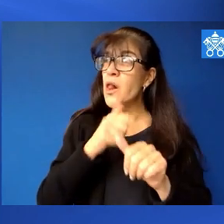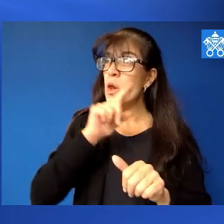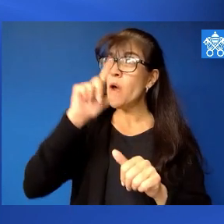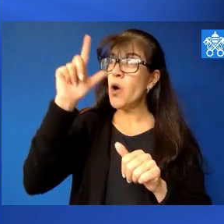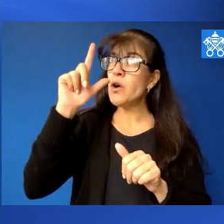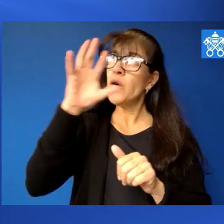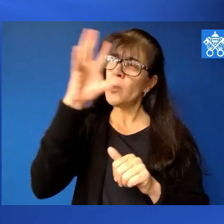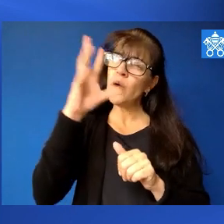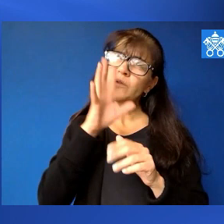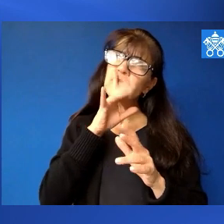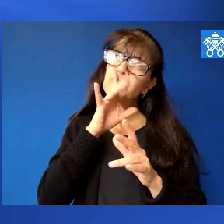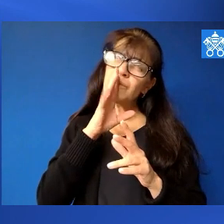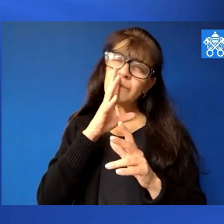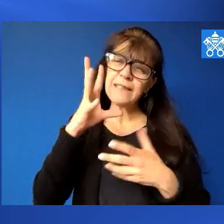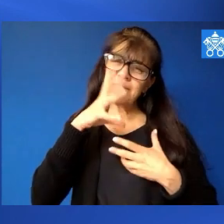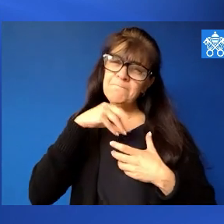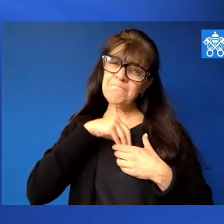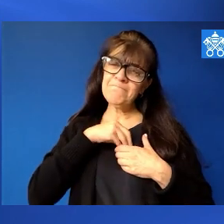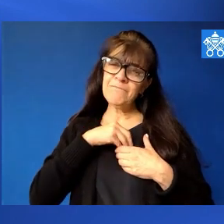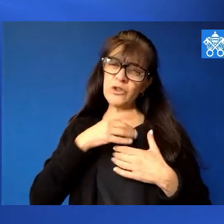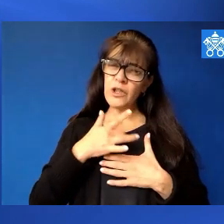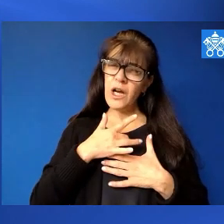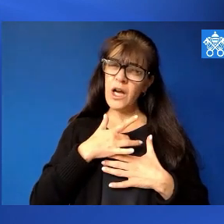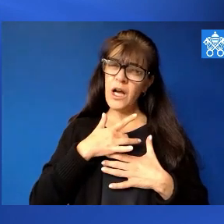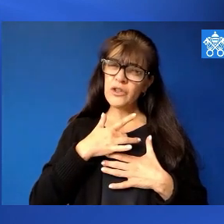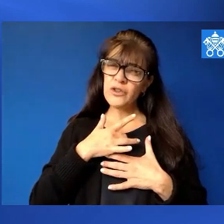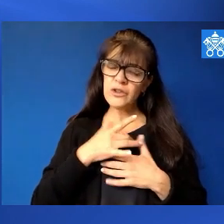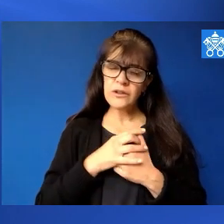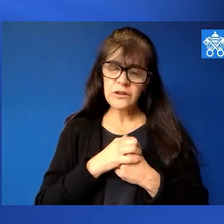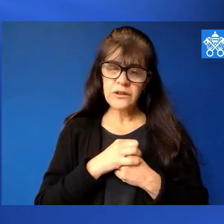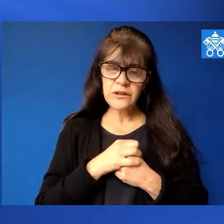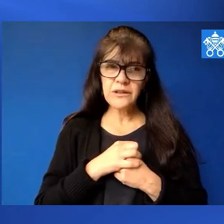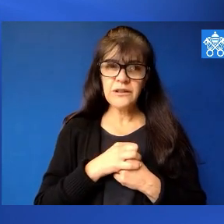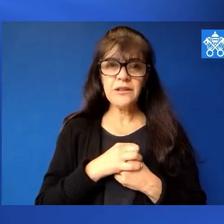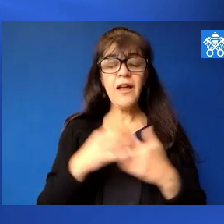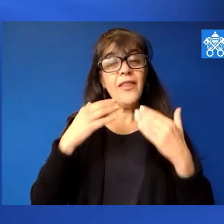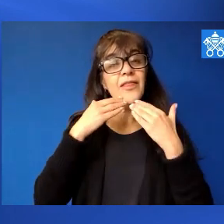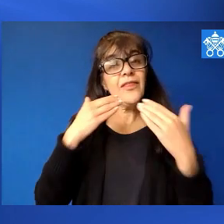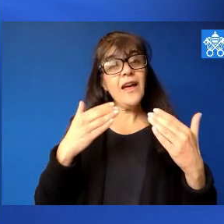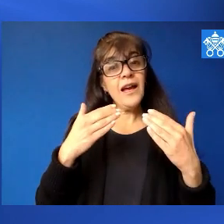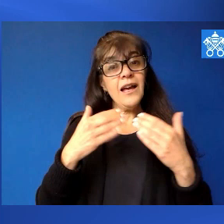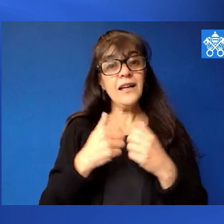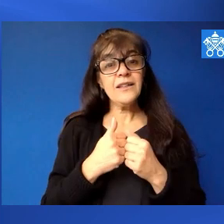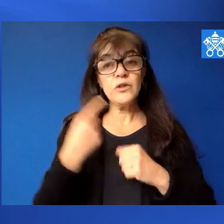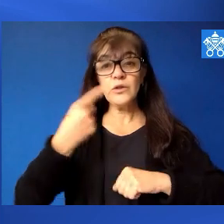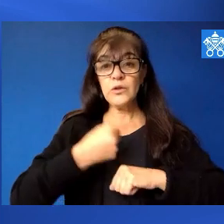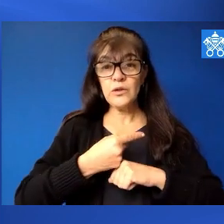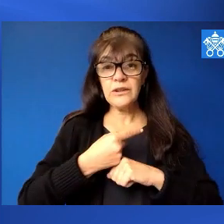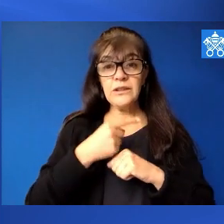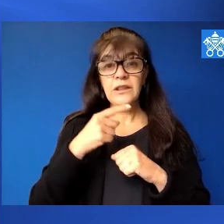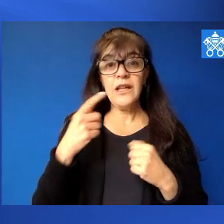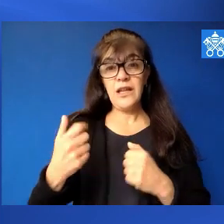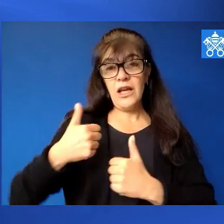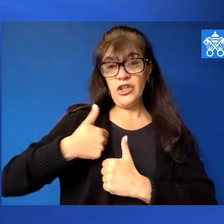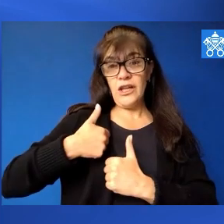in the secret of your conscience and your inner conscience. And I'd like to thank the